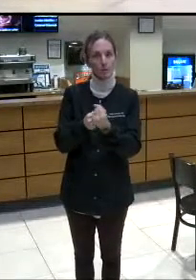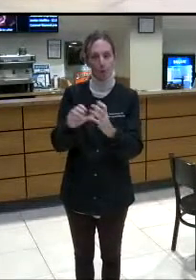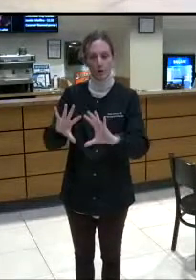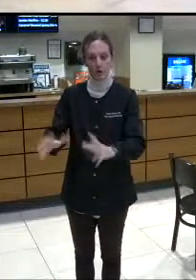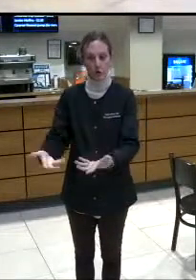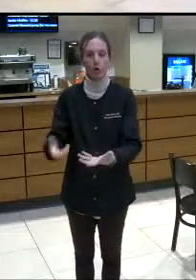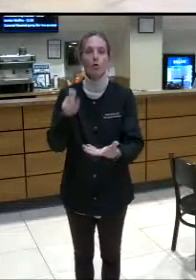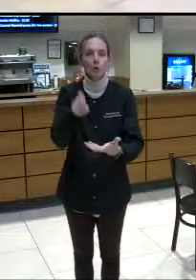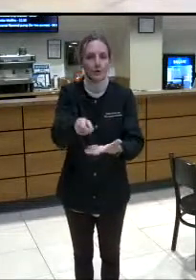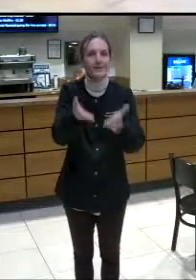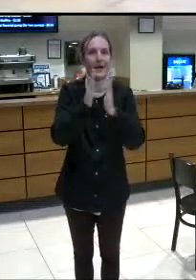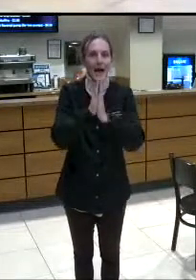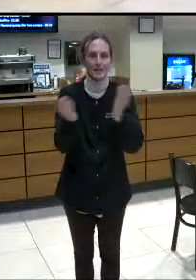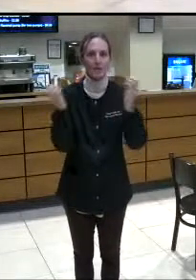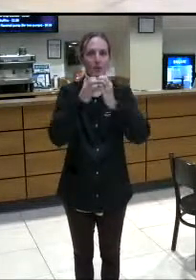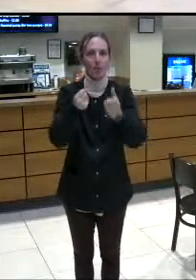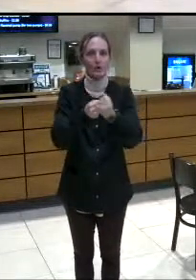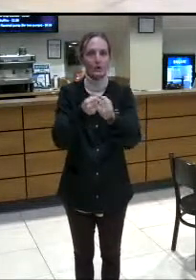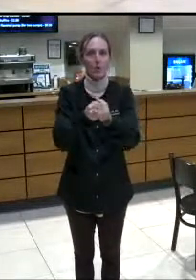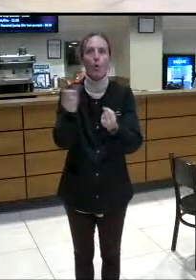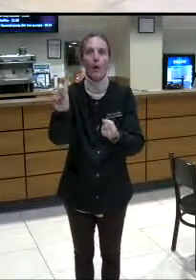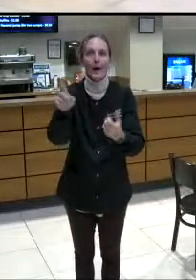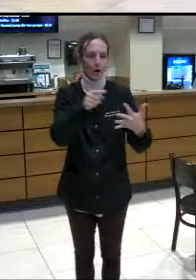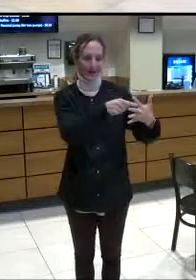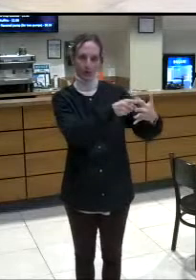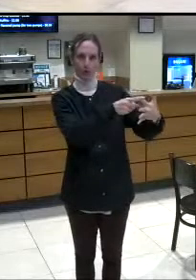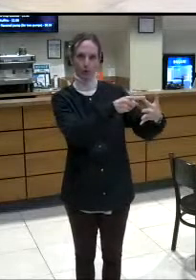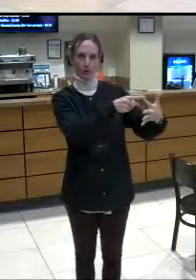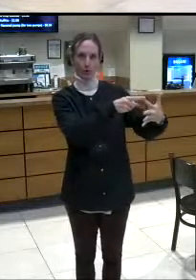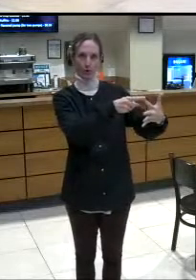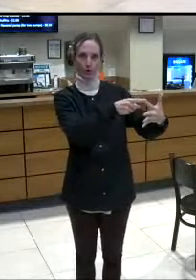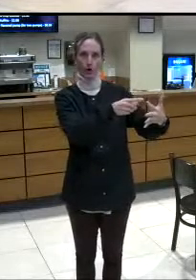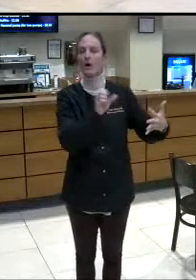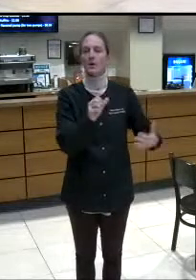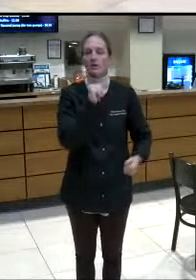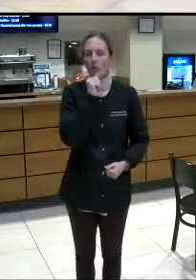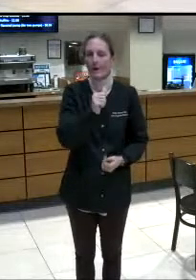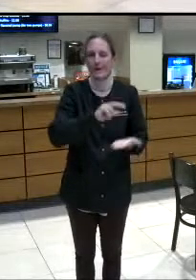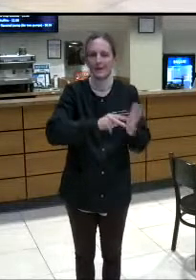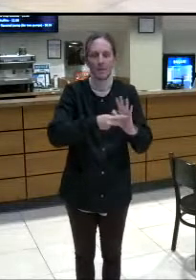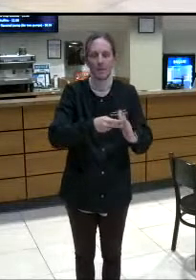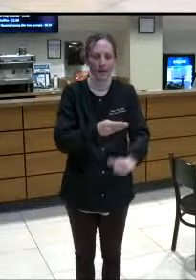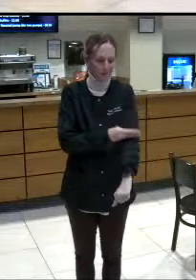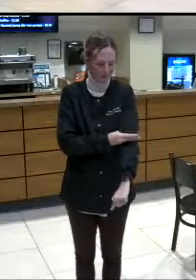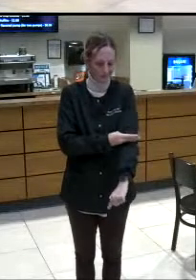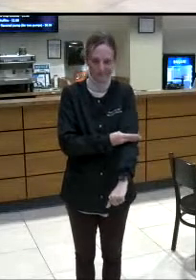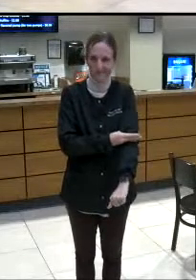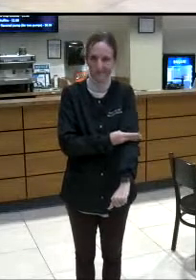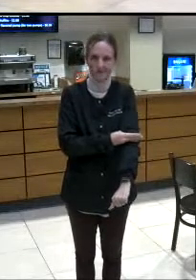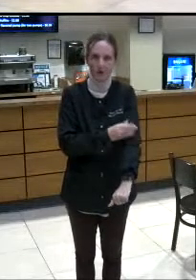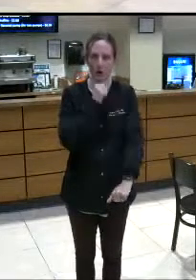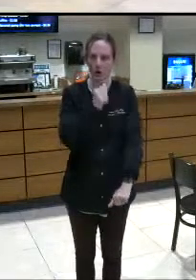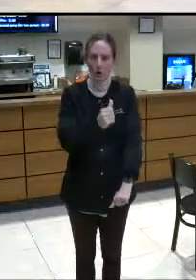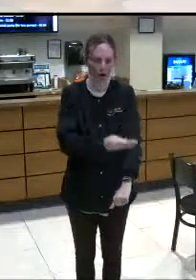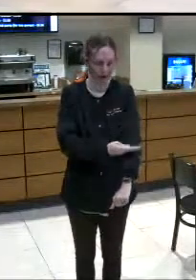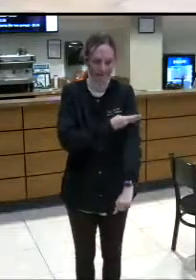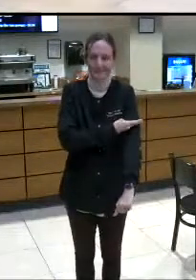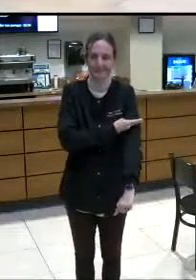in this area. So it's not a, you're not moving, why not? It's you're not moving, what support do you